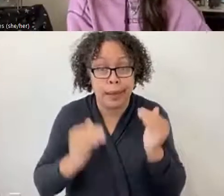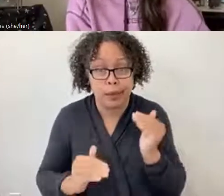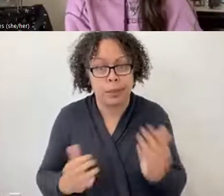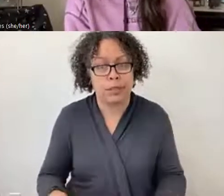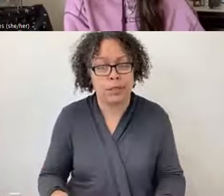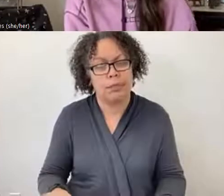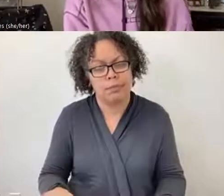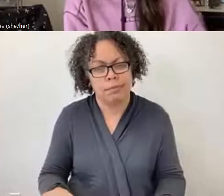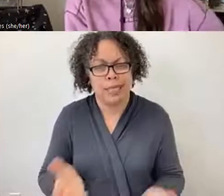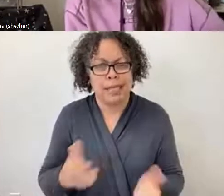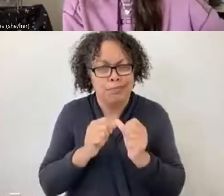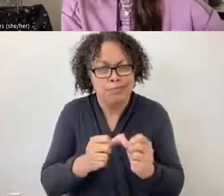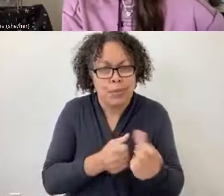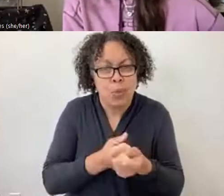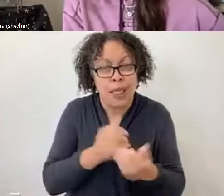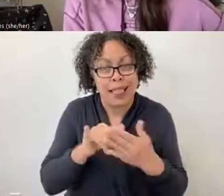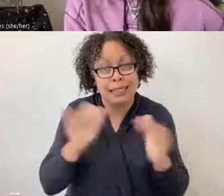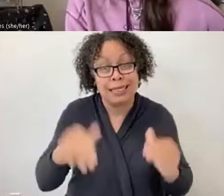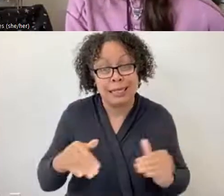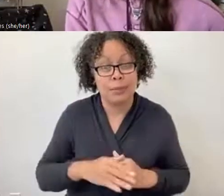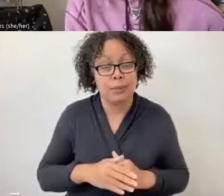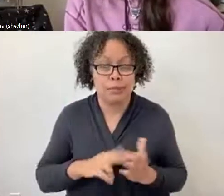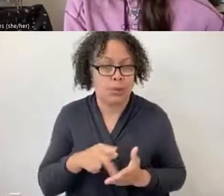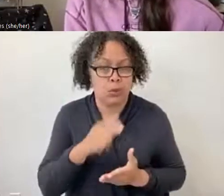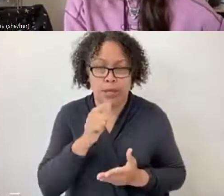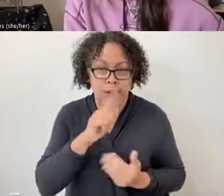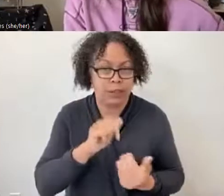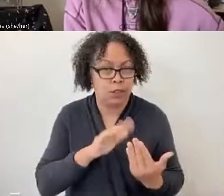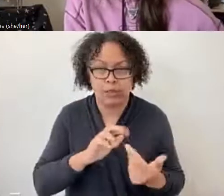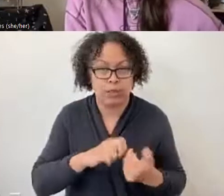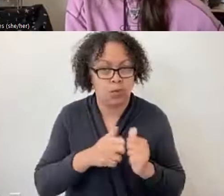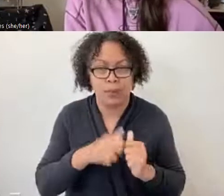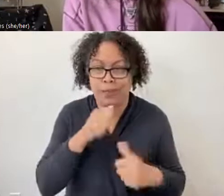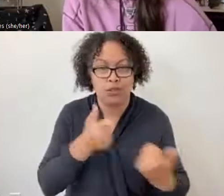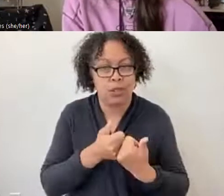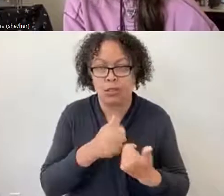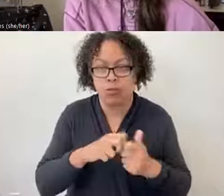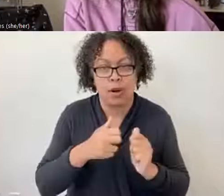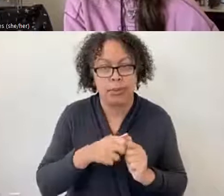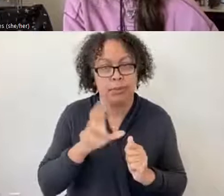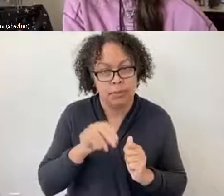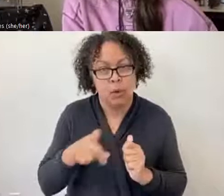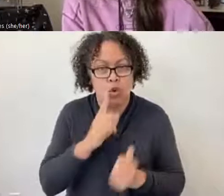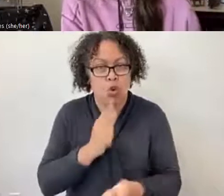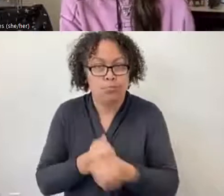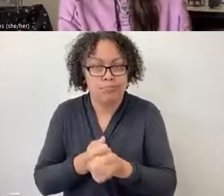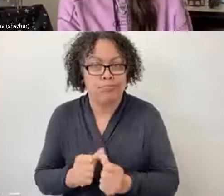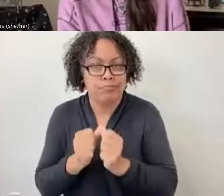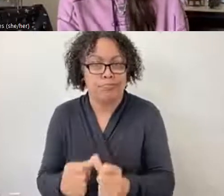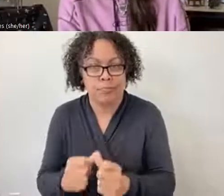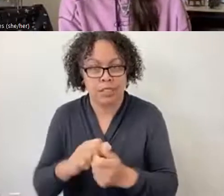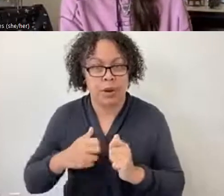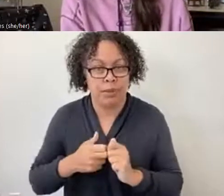place, then you're not actually addressing the problem, you're reinforcing the problem. So for example, one of the things